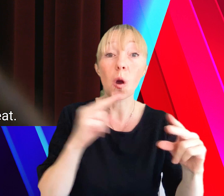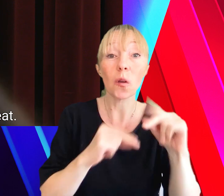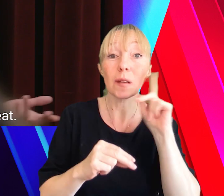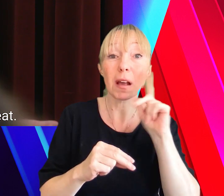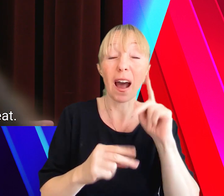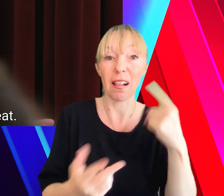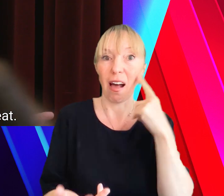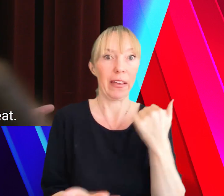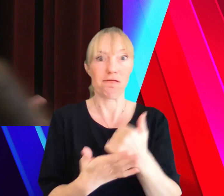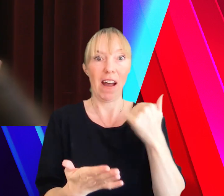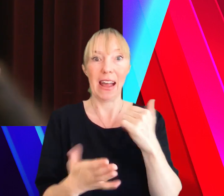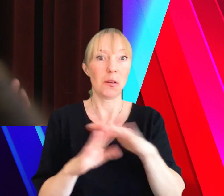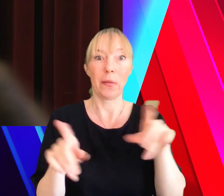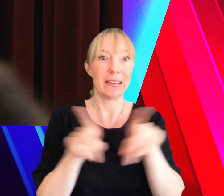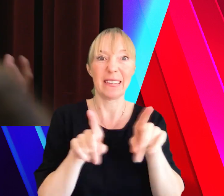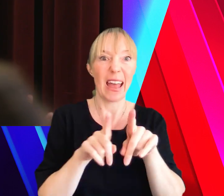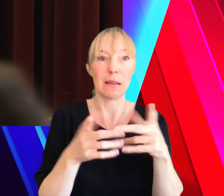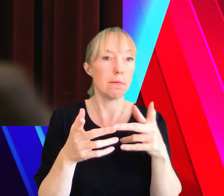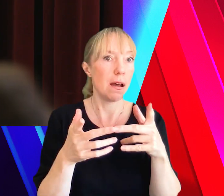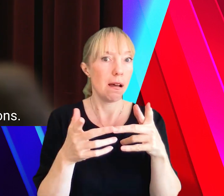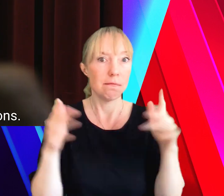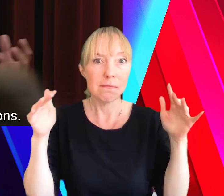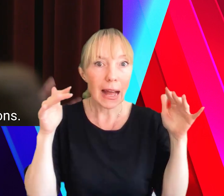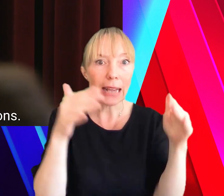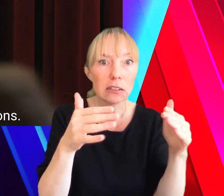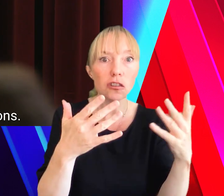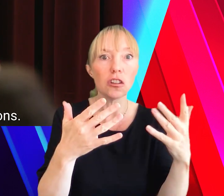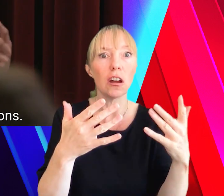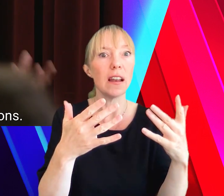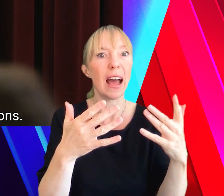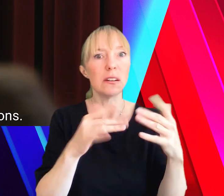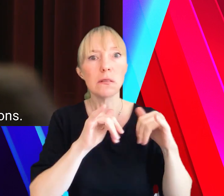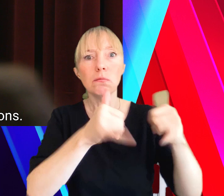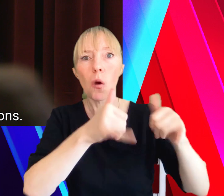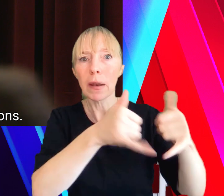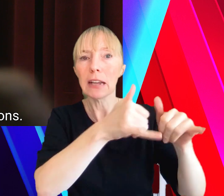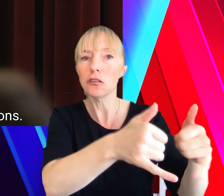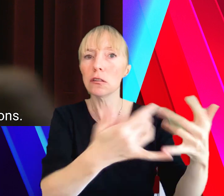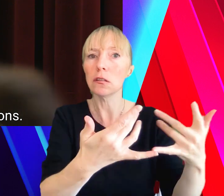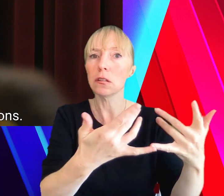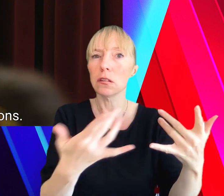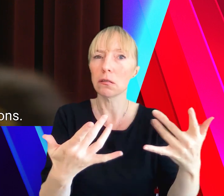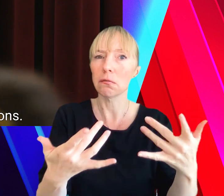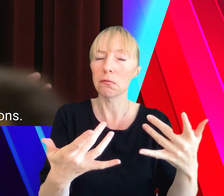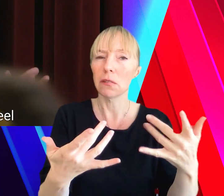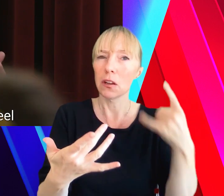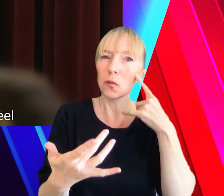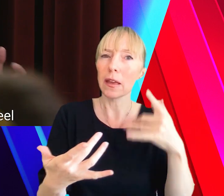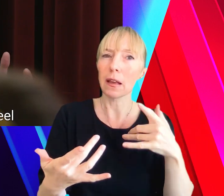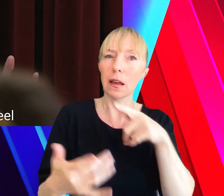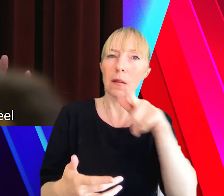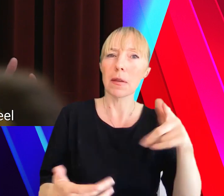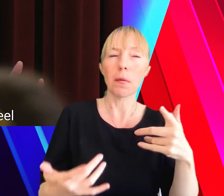Girl, which I think is great, aren't getting the same like critical attention. They're not getting the Emmy nominations. They're not getting the sort of BAFTA nominations. Do you